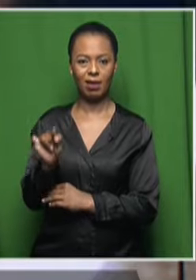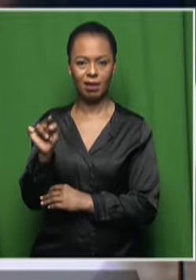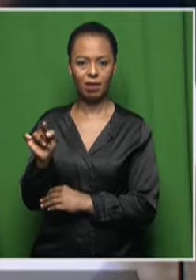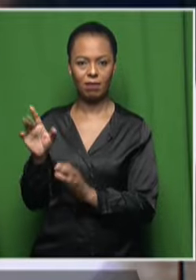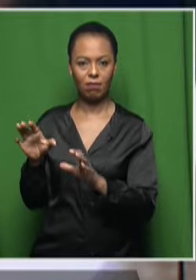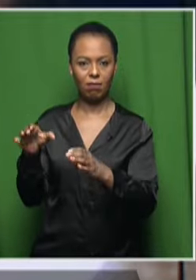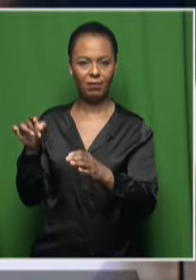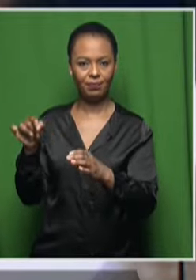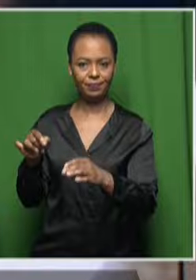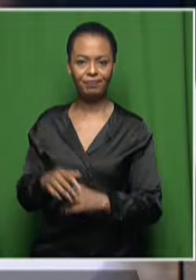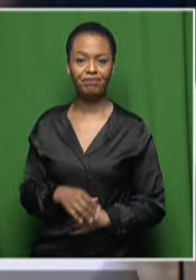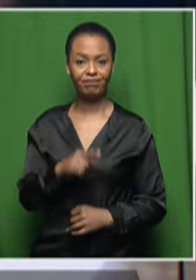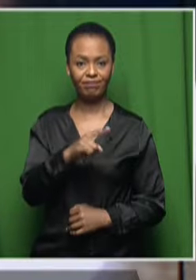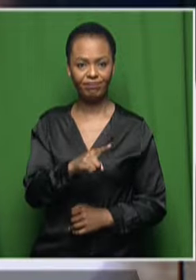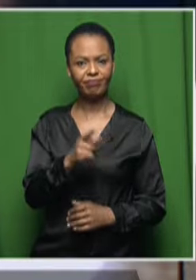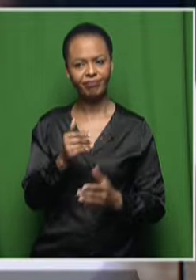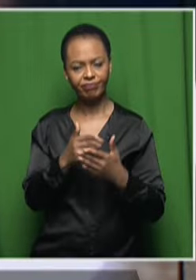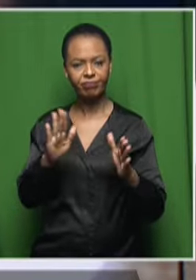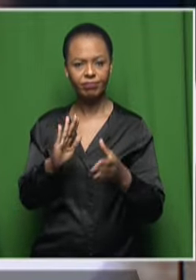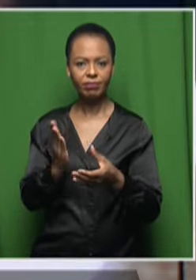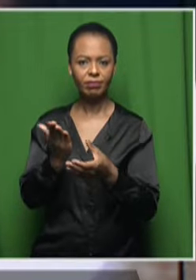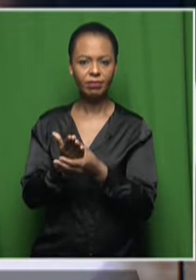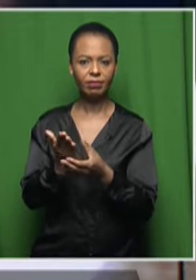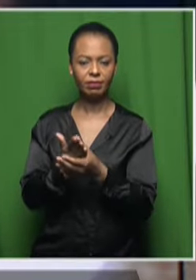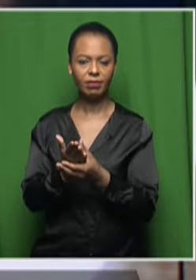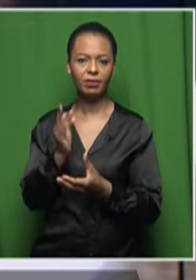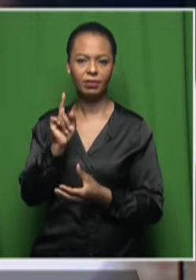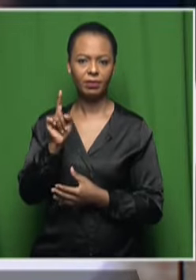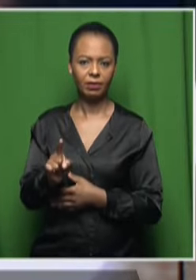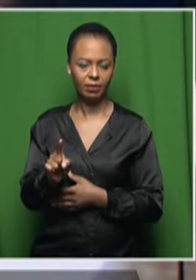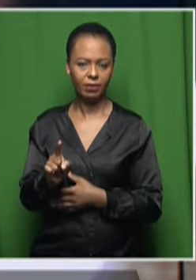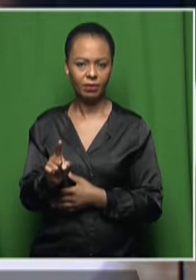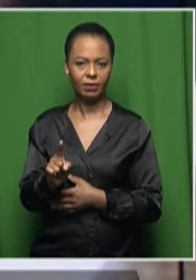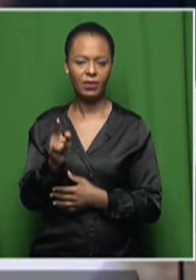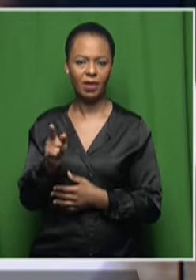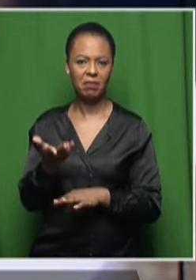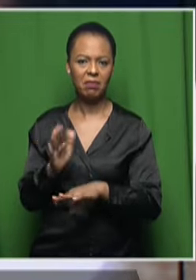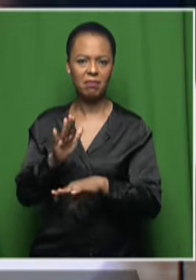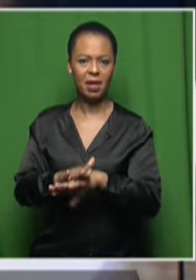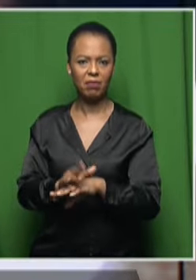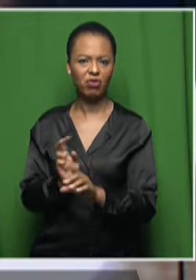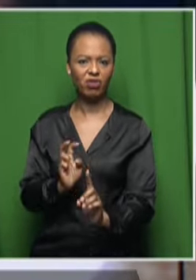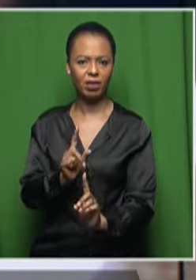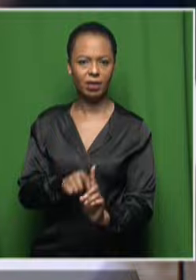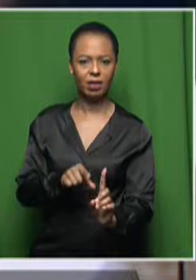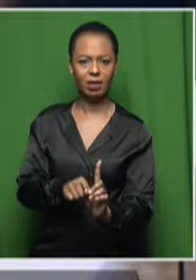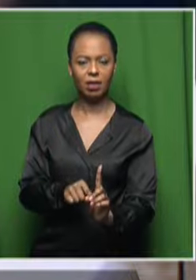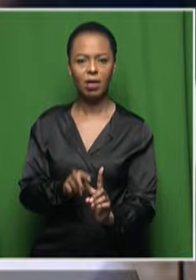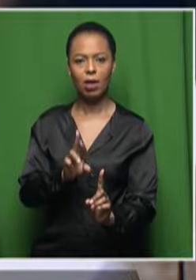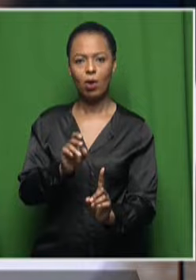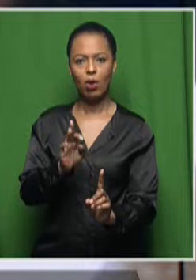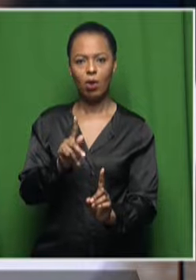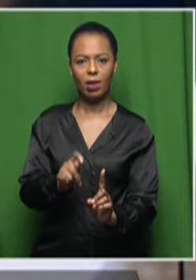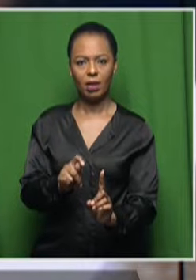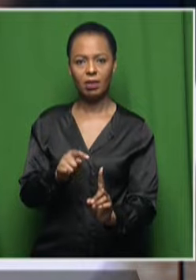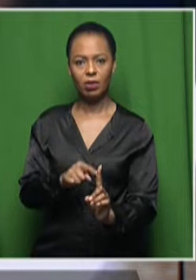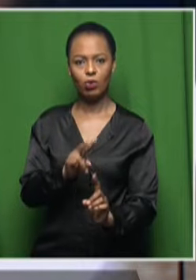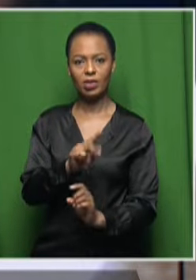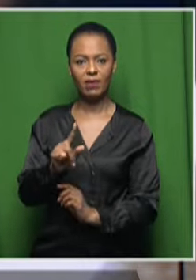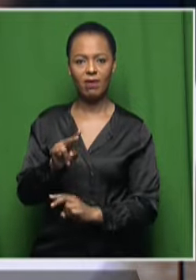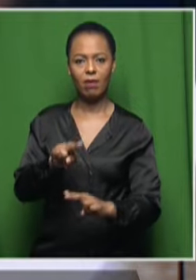to open an inquest into the death of Robert Sobukwe. Sobukwe lost his life in Kimberely on the 27th